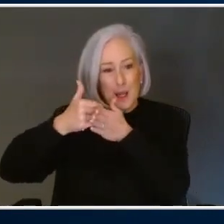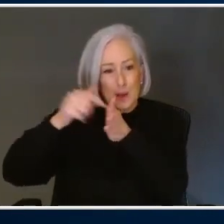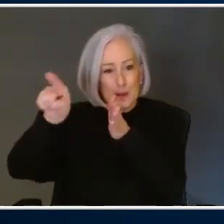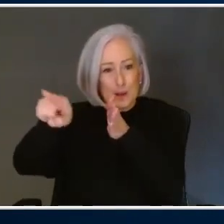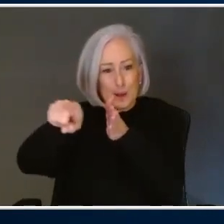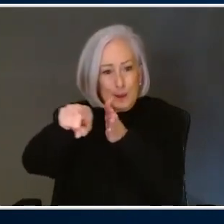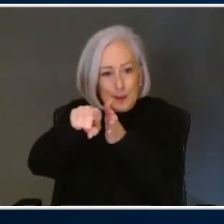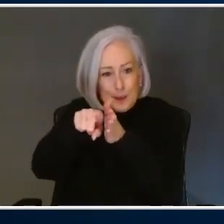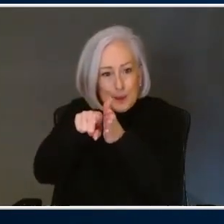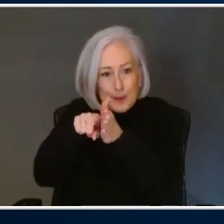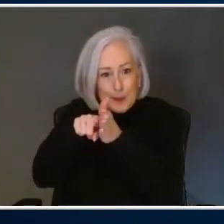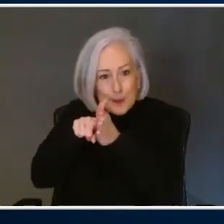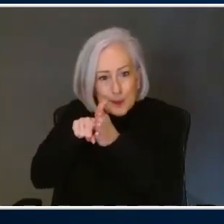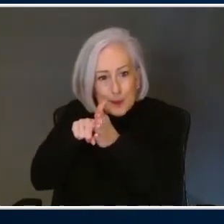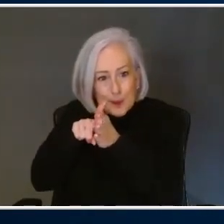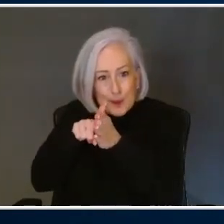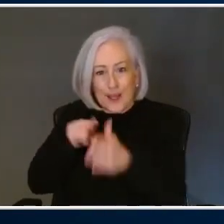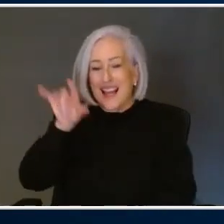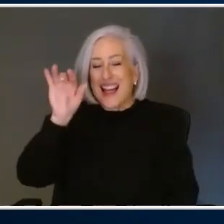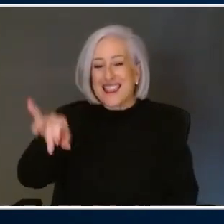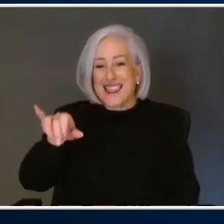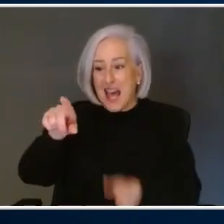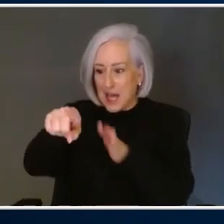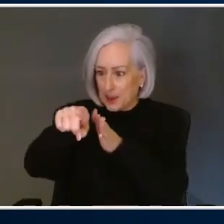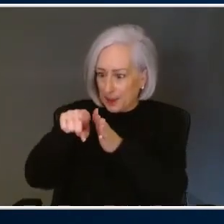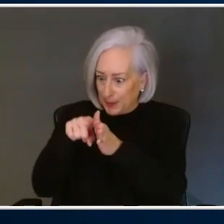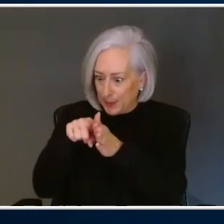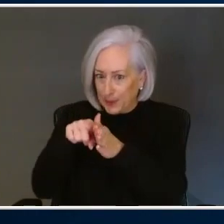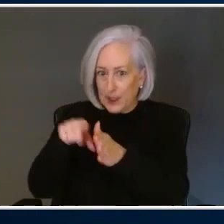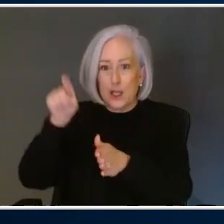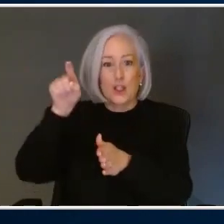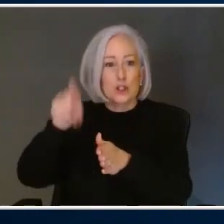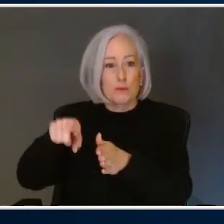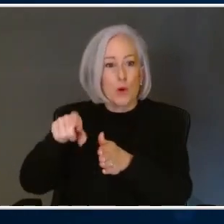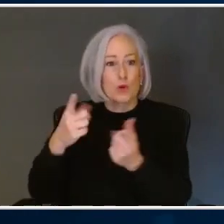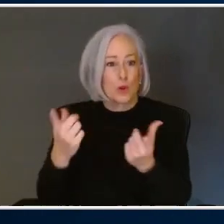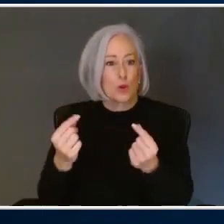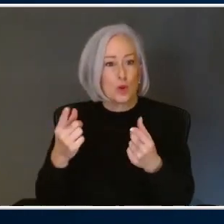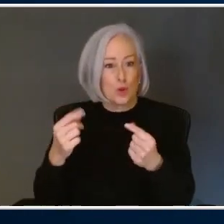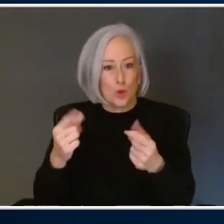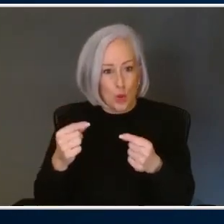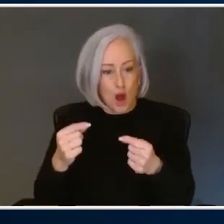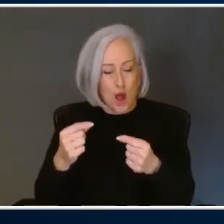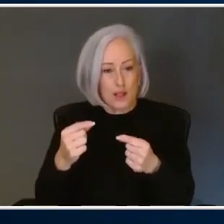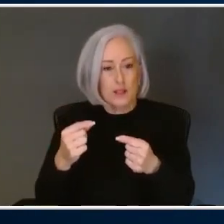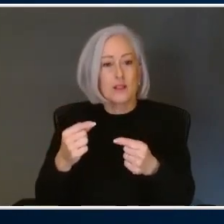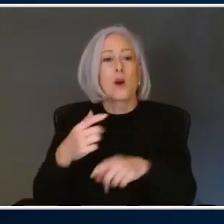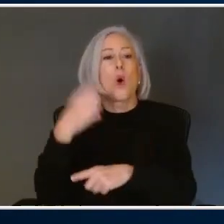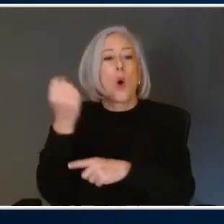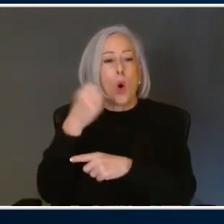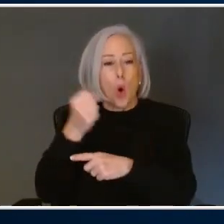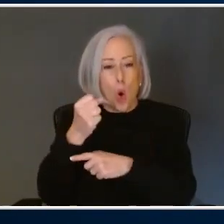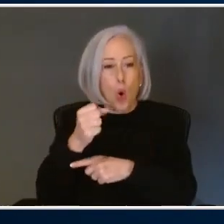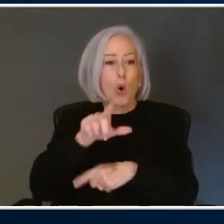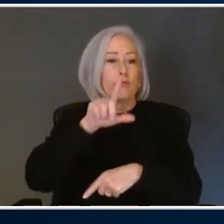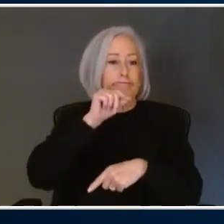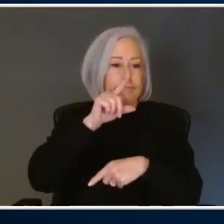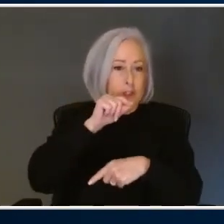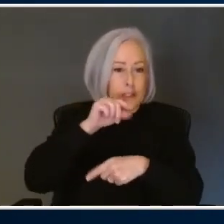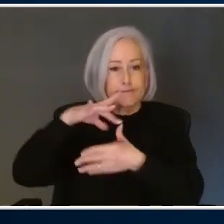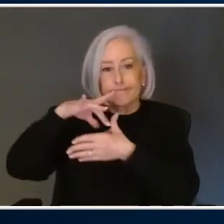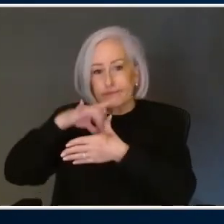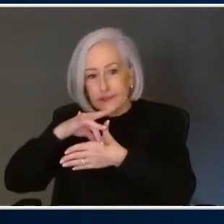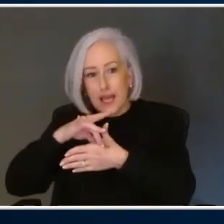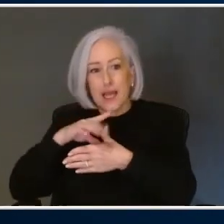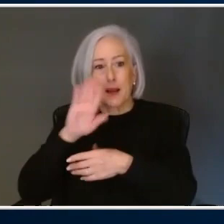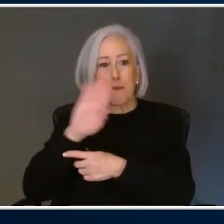and steaks. How are we going to get this thing out safely and not traumatize the tissues? That was all of our concern. It was immediately adjacent,